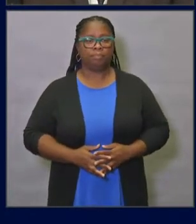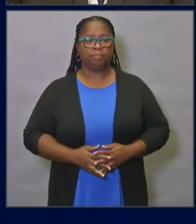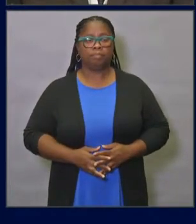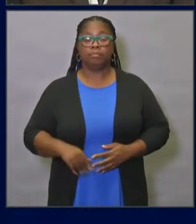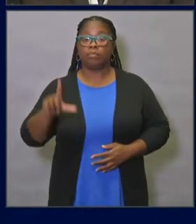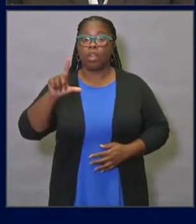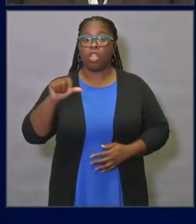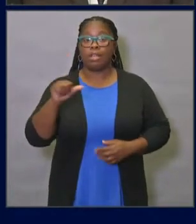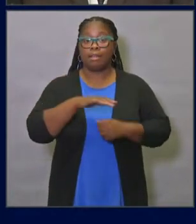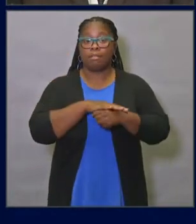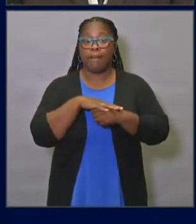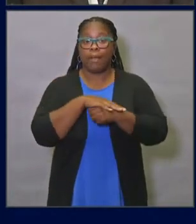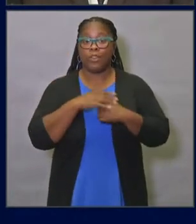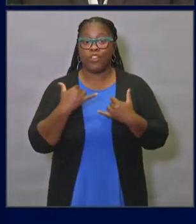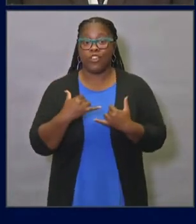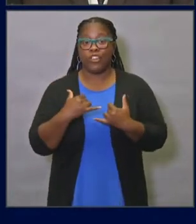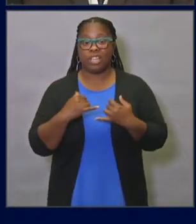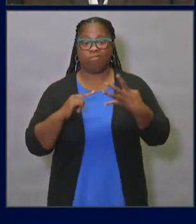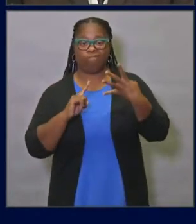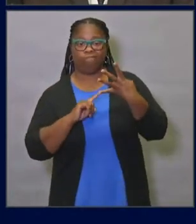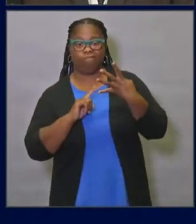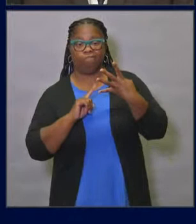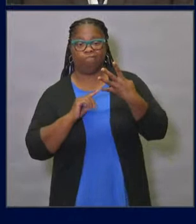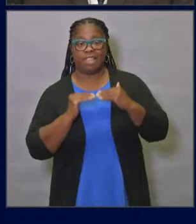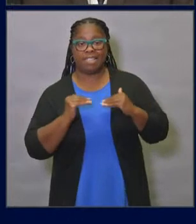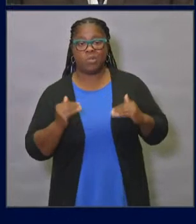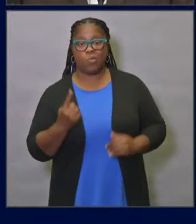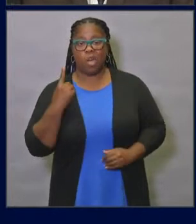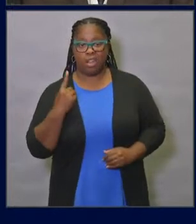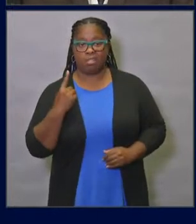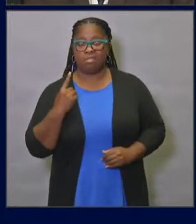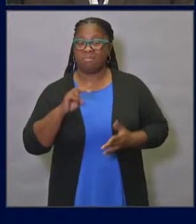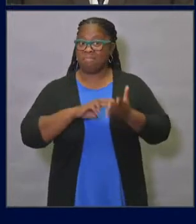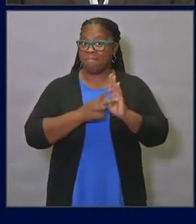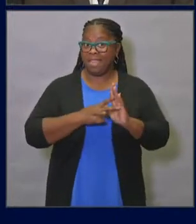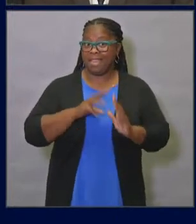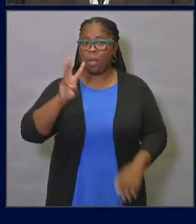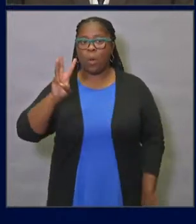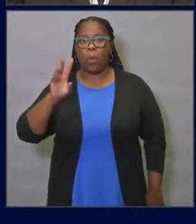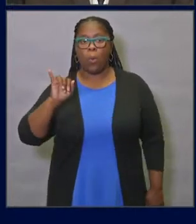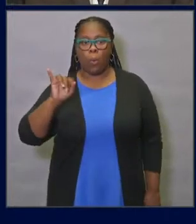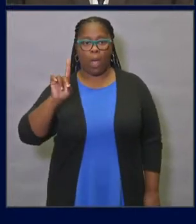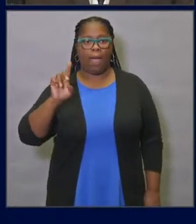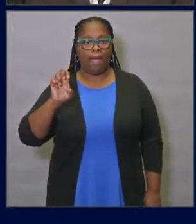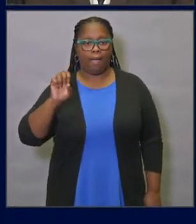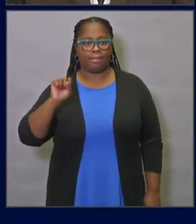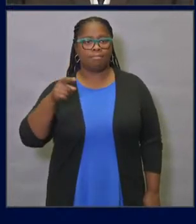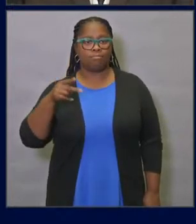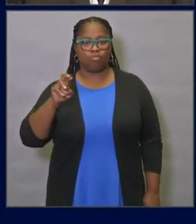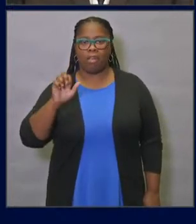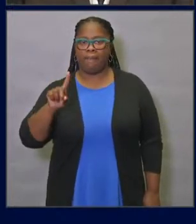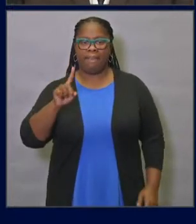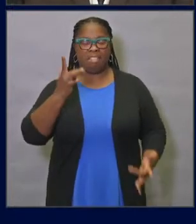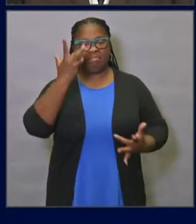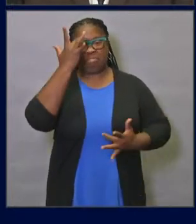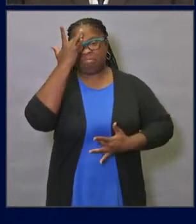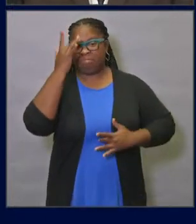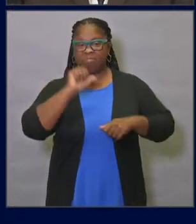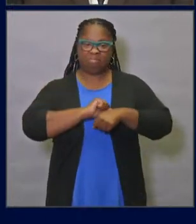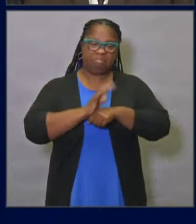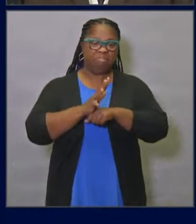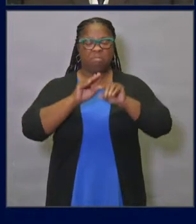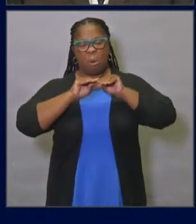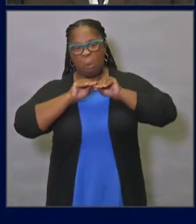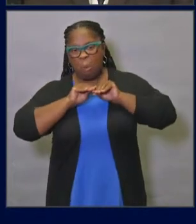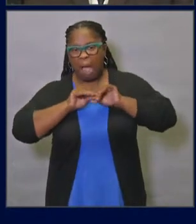Los Angeles County is currently in Tier 1, meaning that there continues to be widespread transmission of the virus in the county. Per the state, our